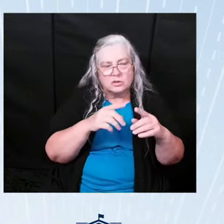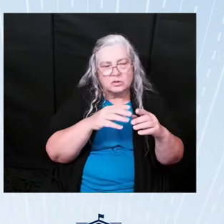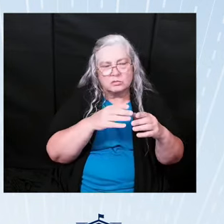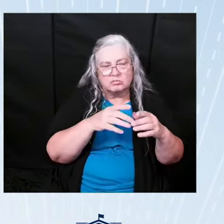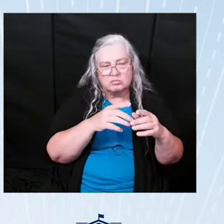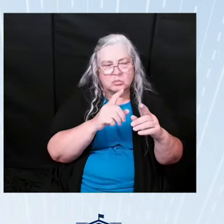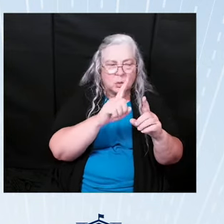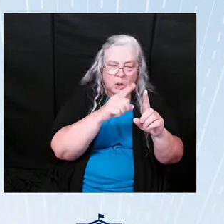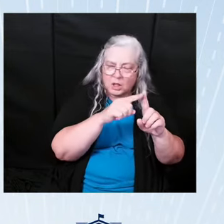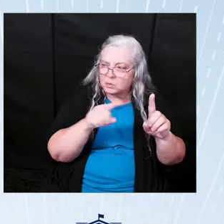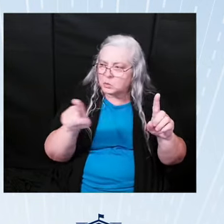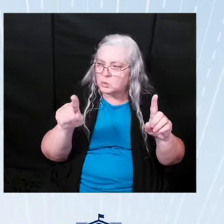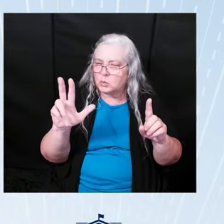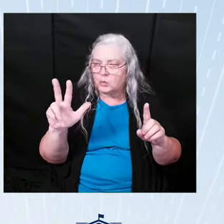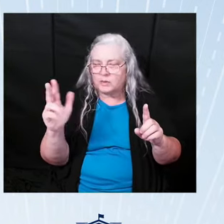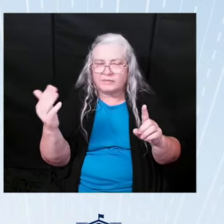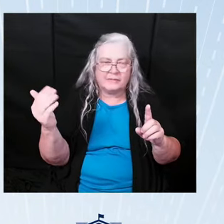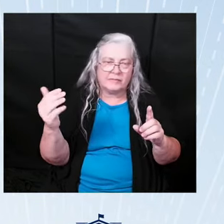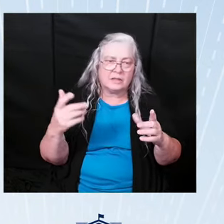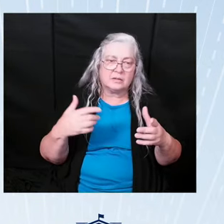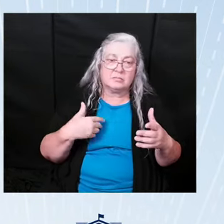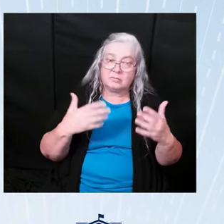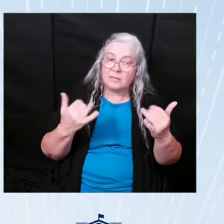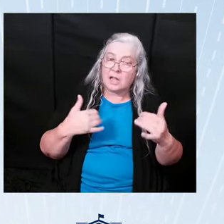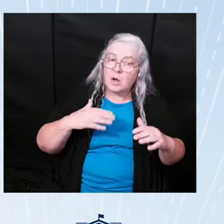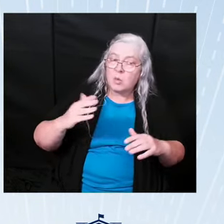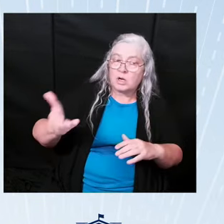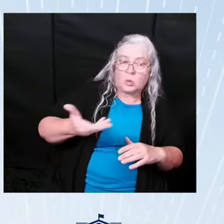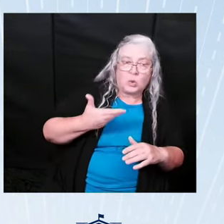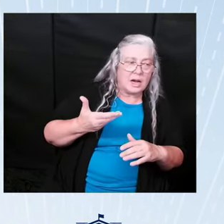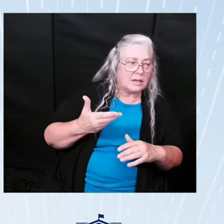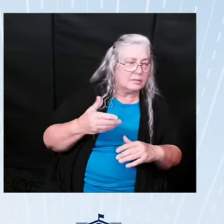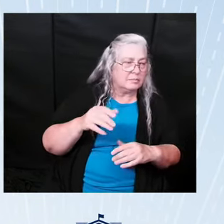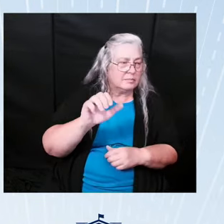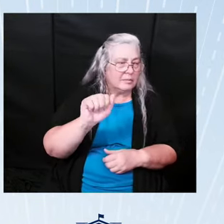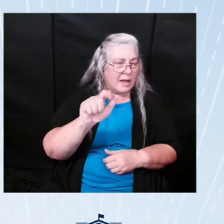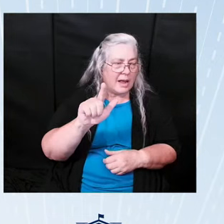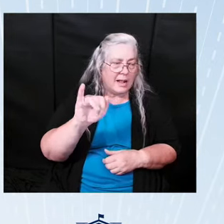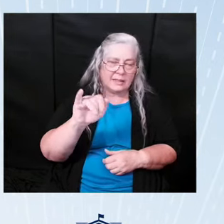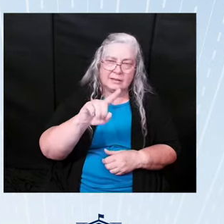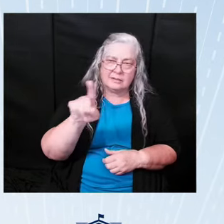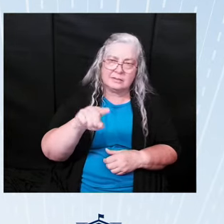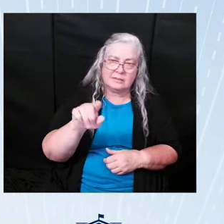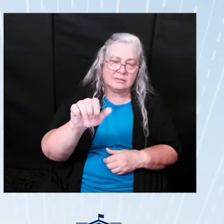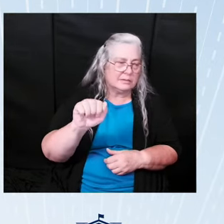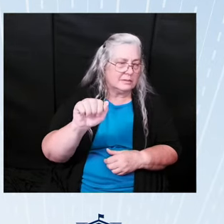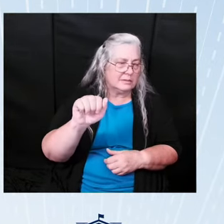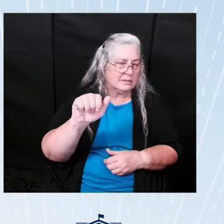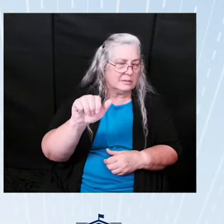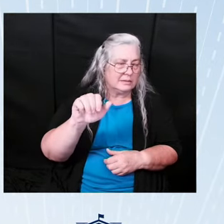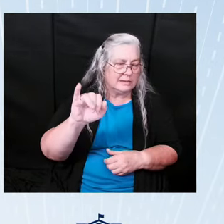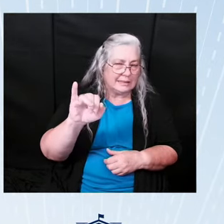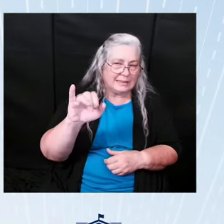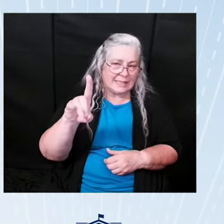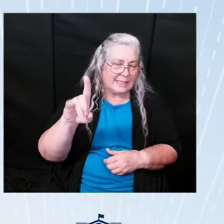Ali Zaidi, my boss and the President's National Climate Advisor, who's going to formally kick off today's speaking program. Ali.